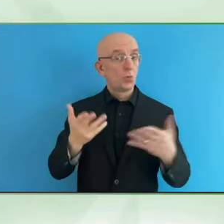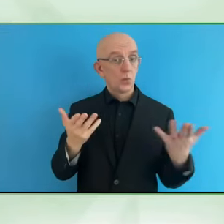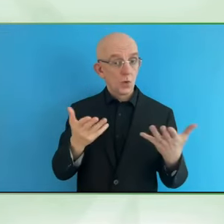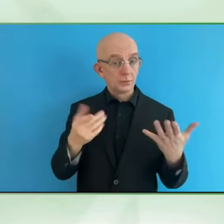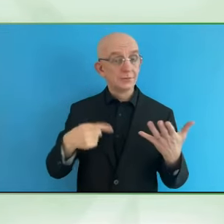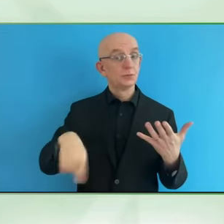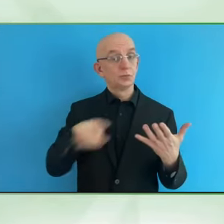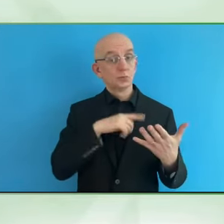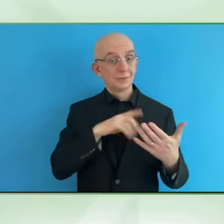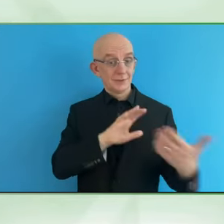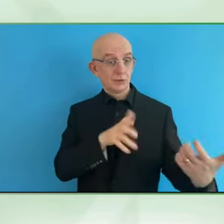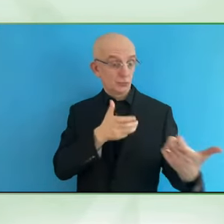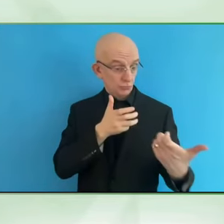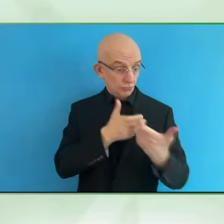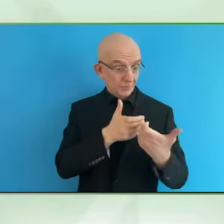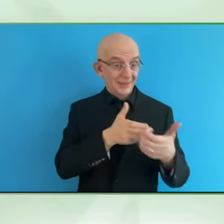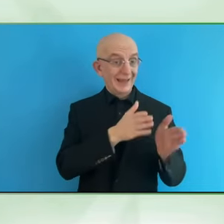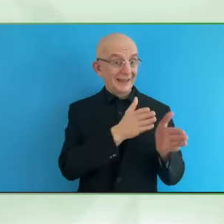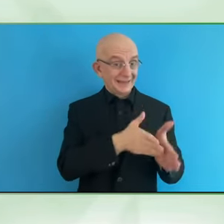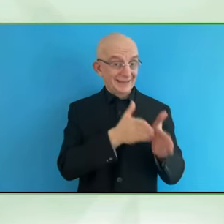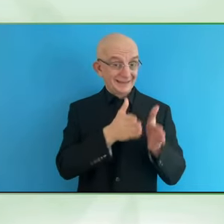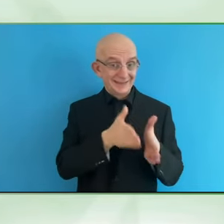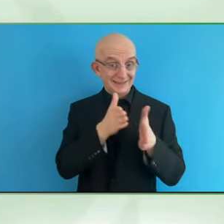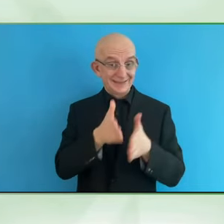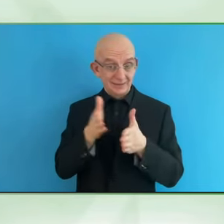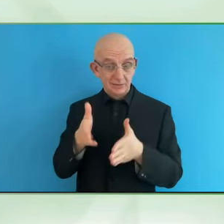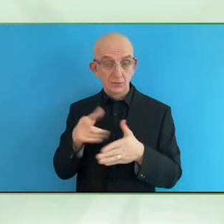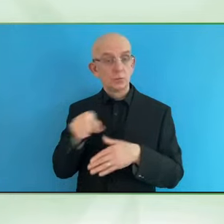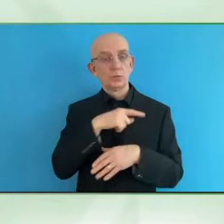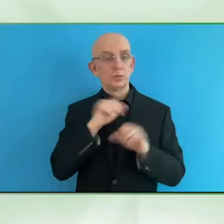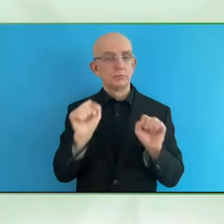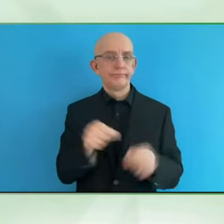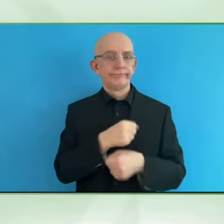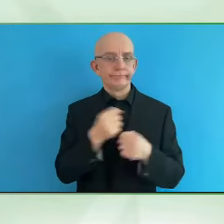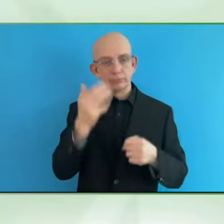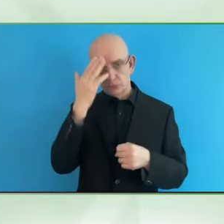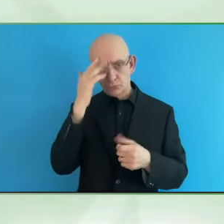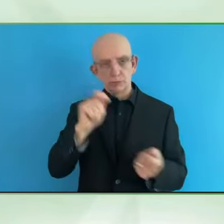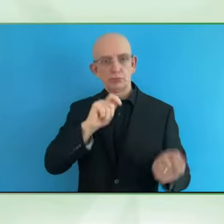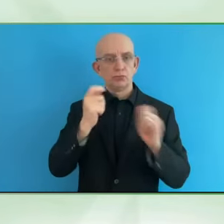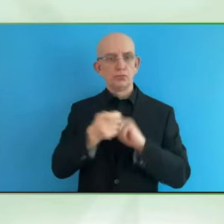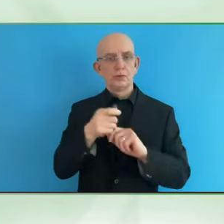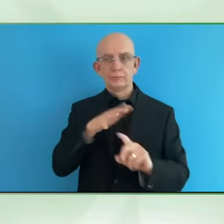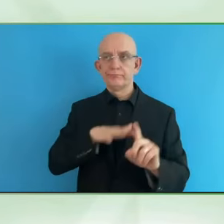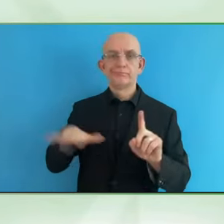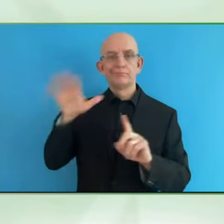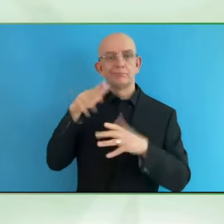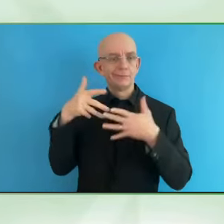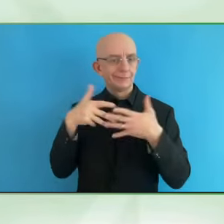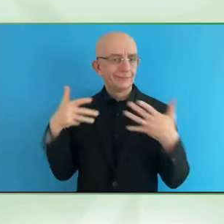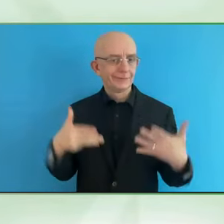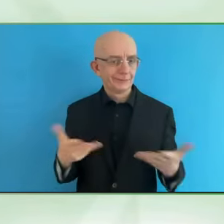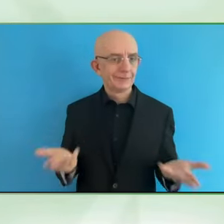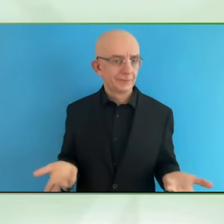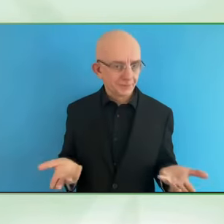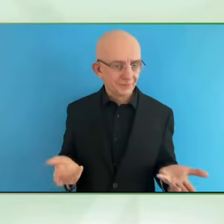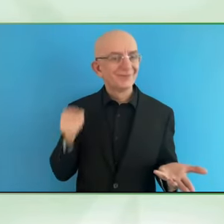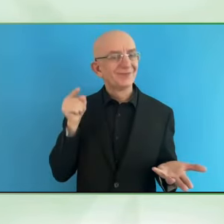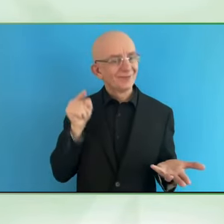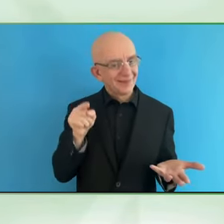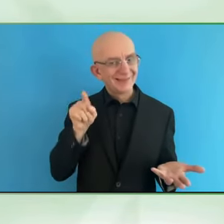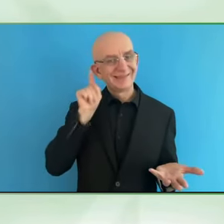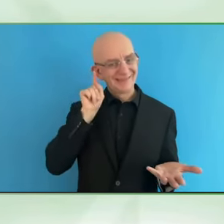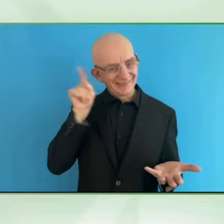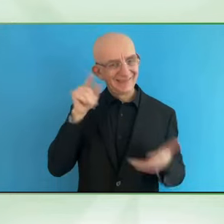universal design for learning. And indeed, there is an organization from Guatemala,